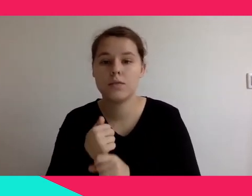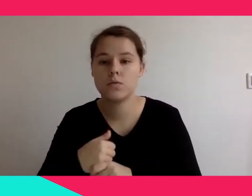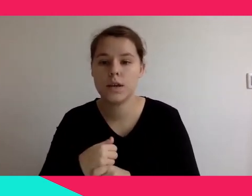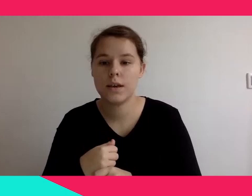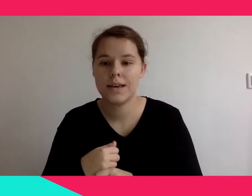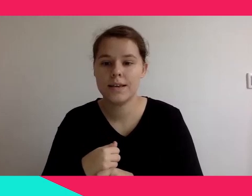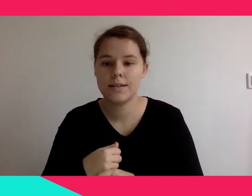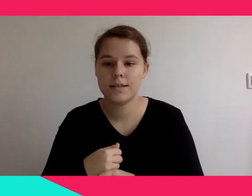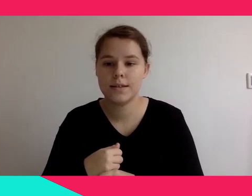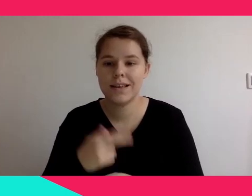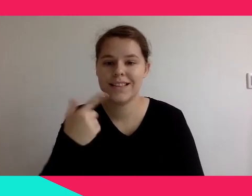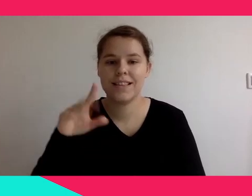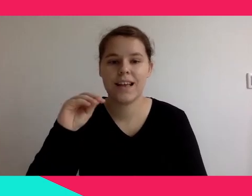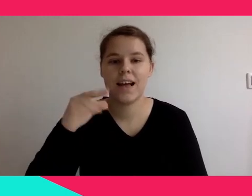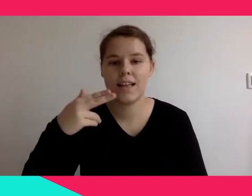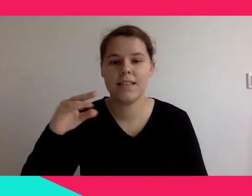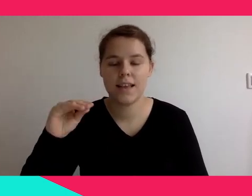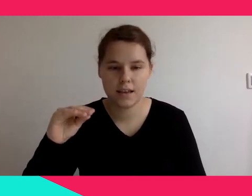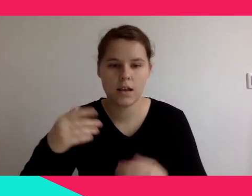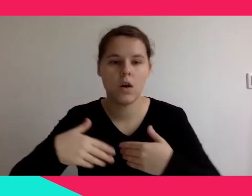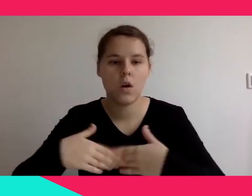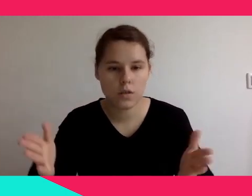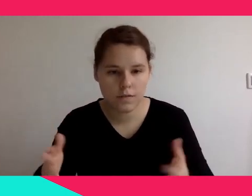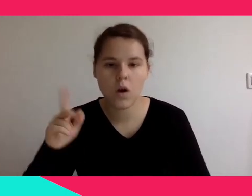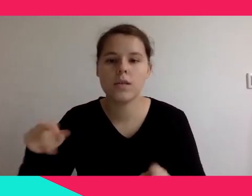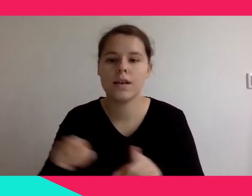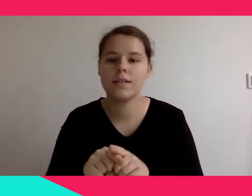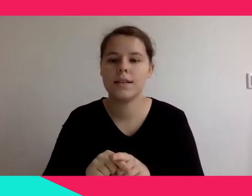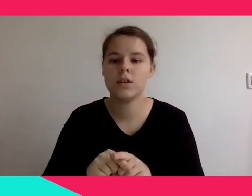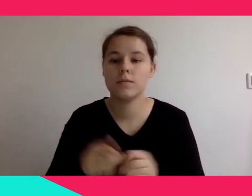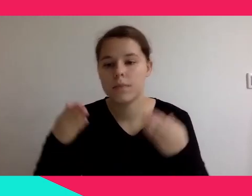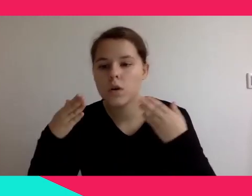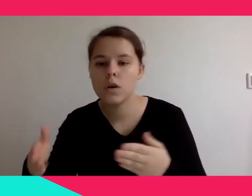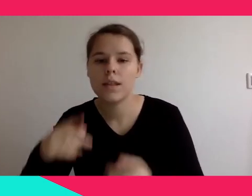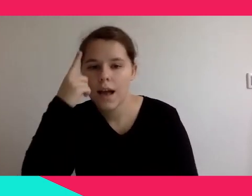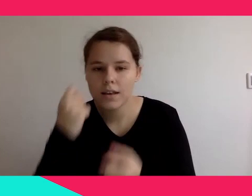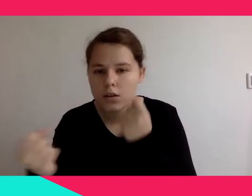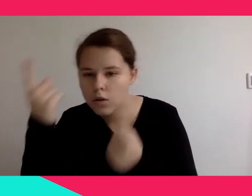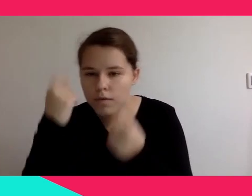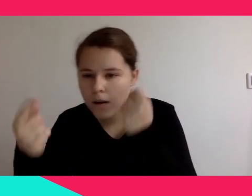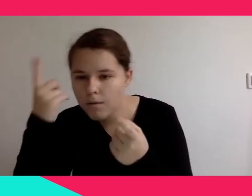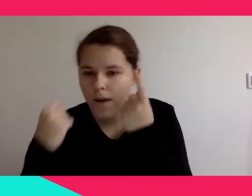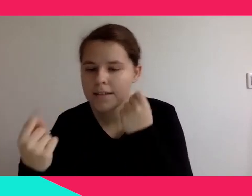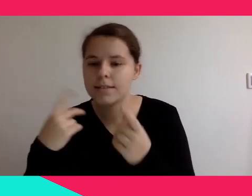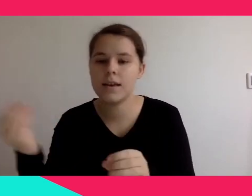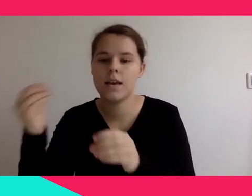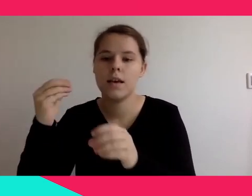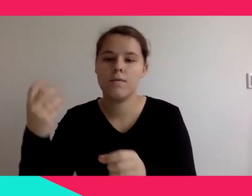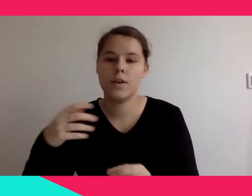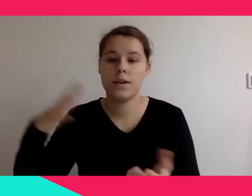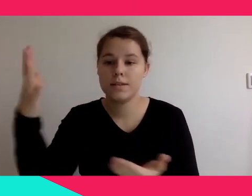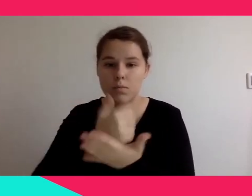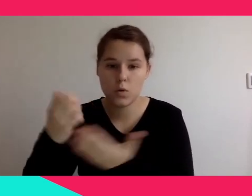and innovation in collections presentation. What is also important is that previously Lizzy worked as data manager at